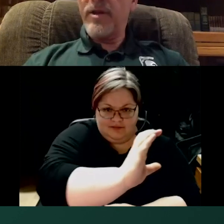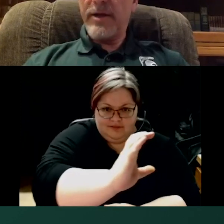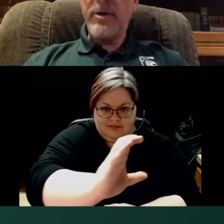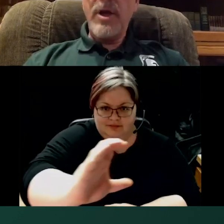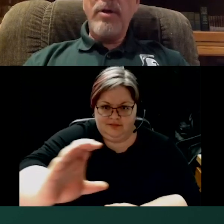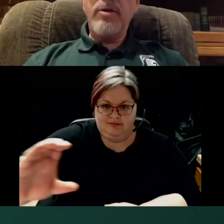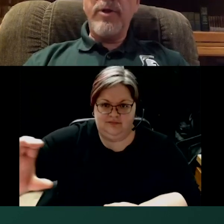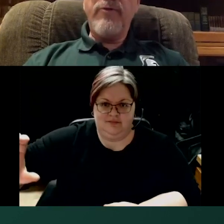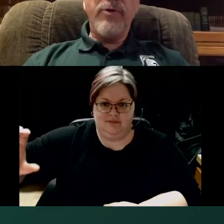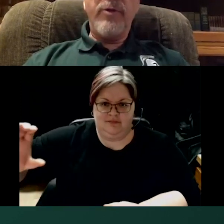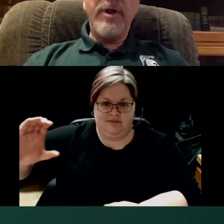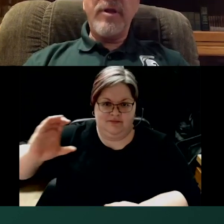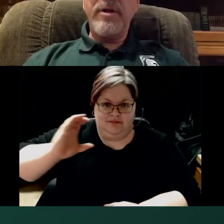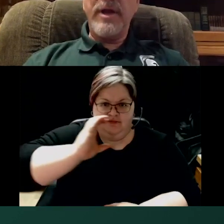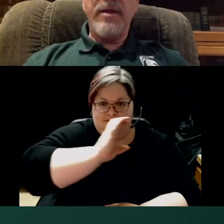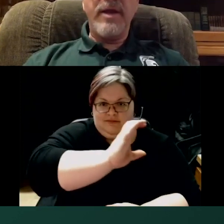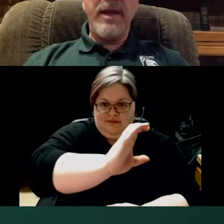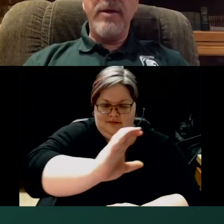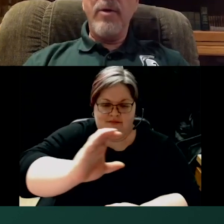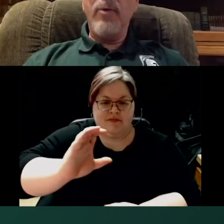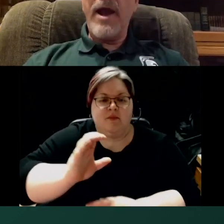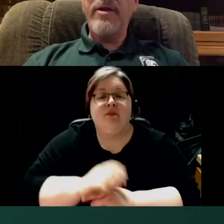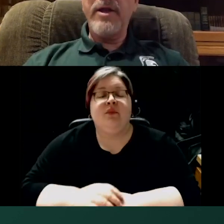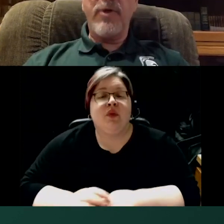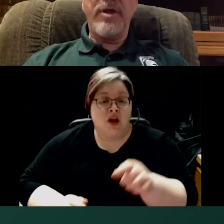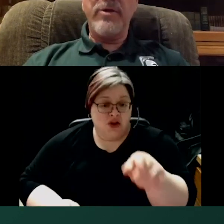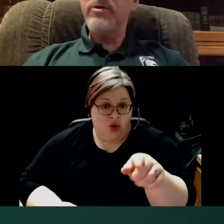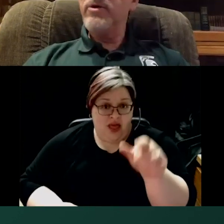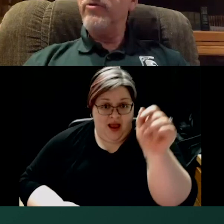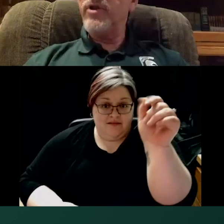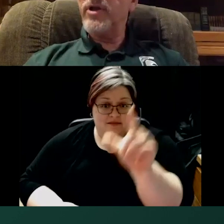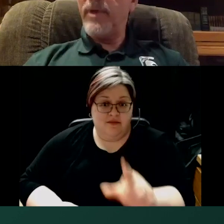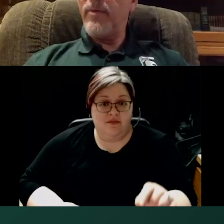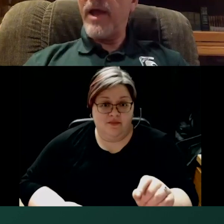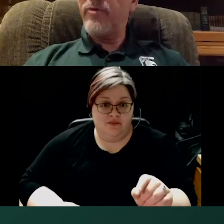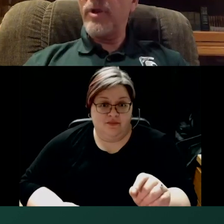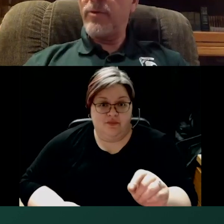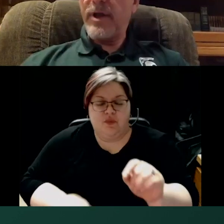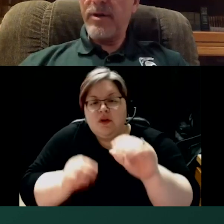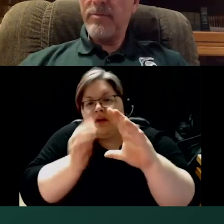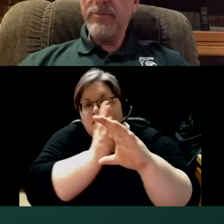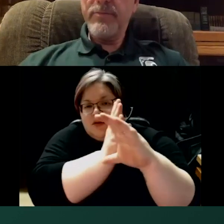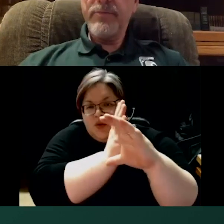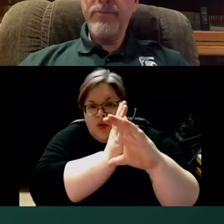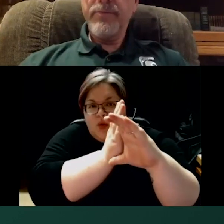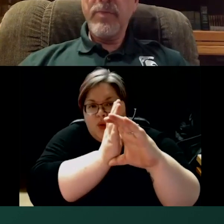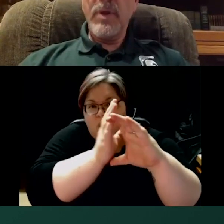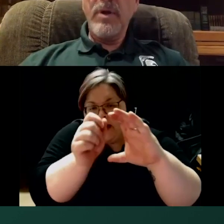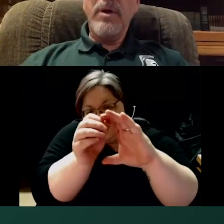already set. So therefore, this is a waxing crescent just coming up after sunrise.